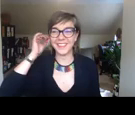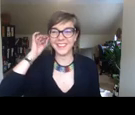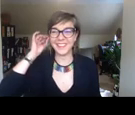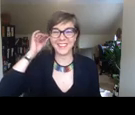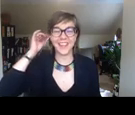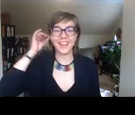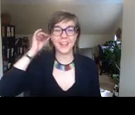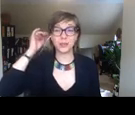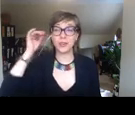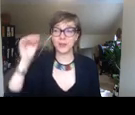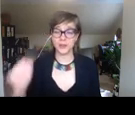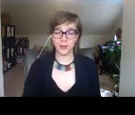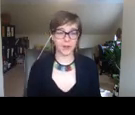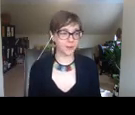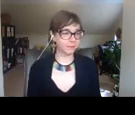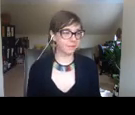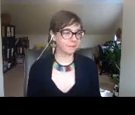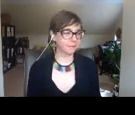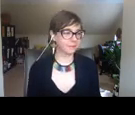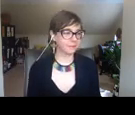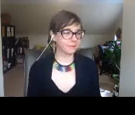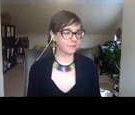recording. You should hear this audio.